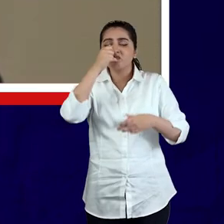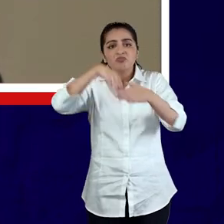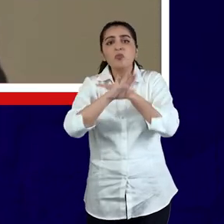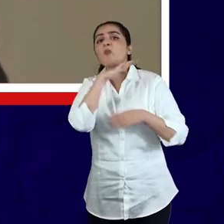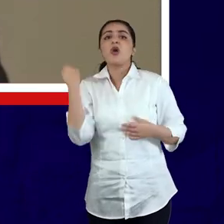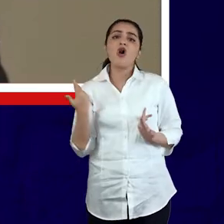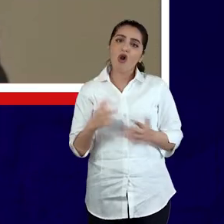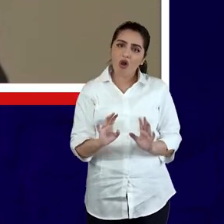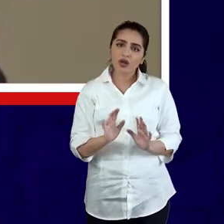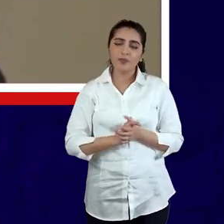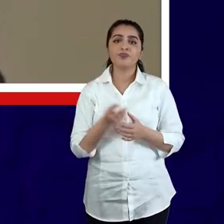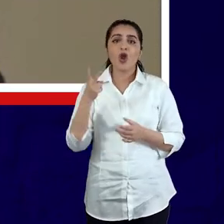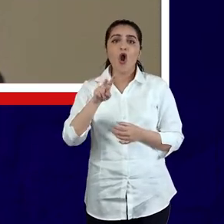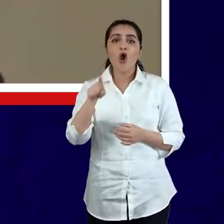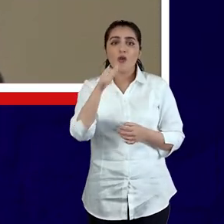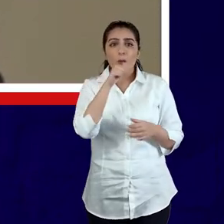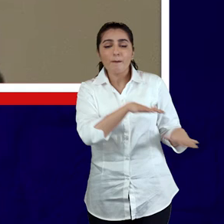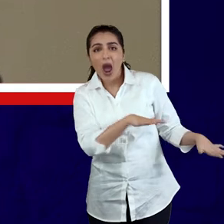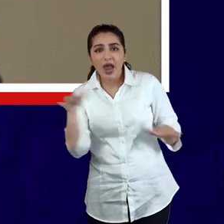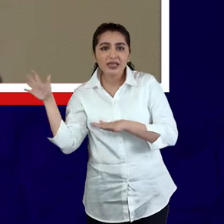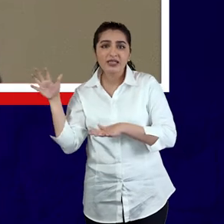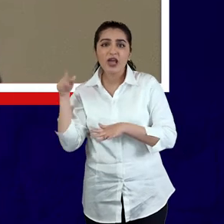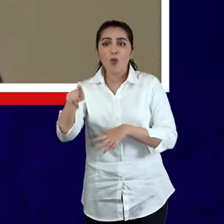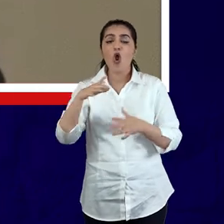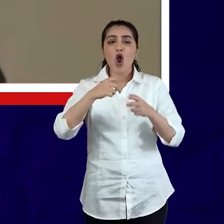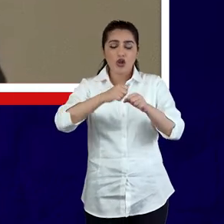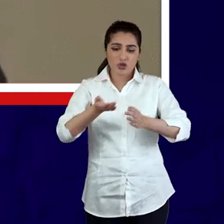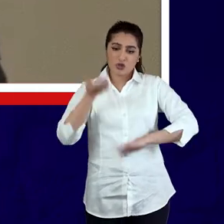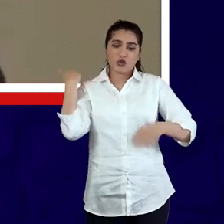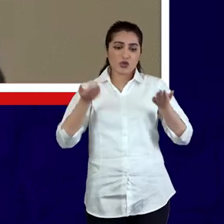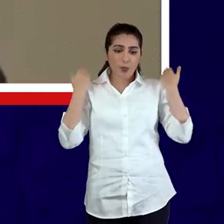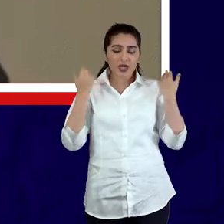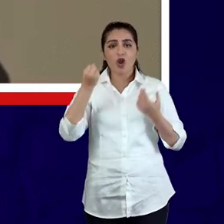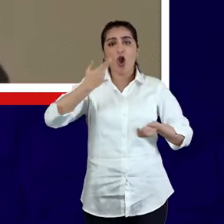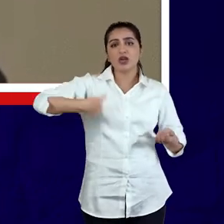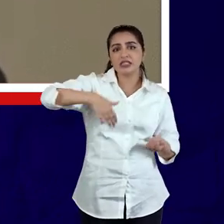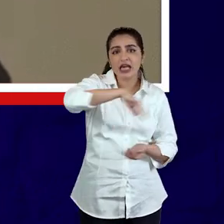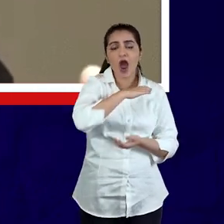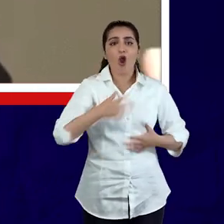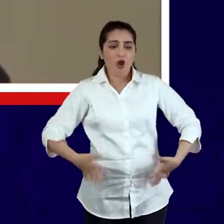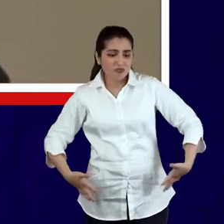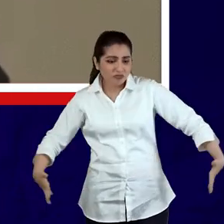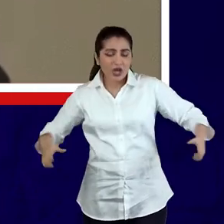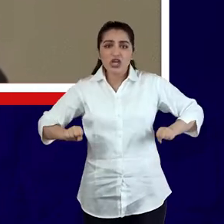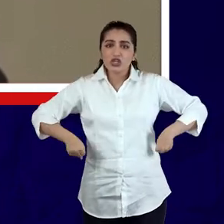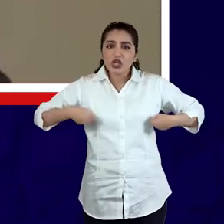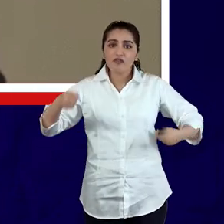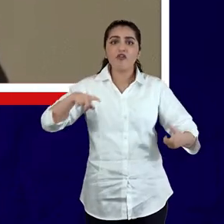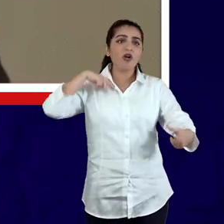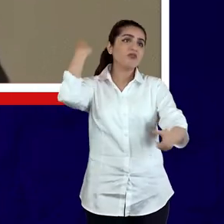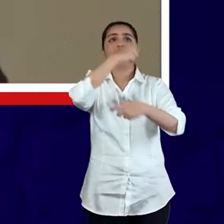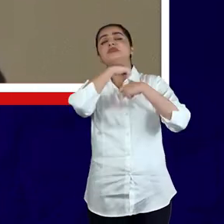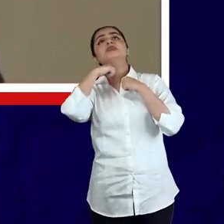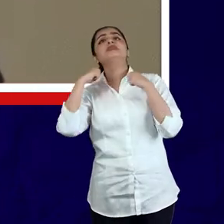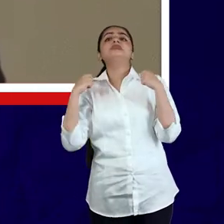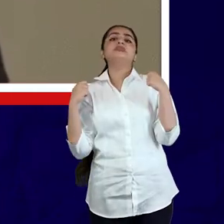one thing. The other thing, of course, is that when they are in water, because of either the dupatta or the sari or the baggy shalwar or whatever,